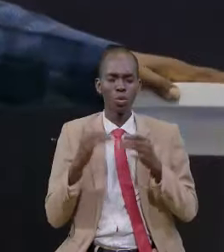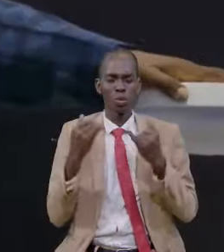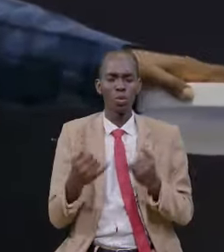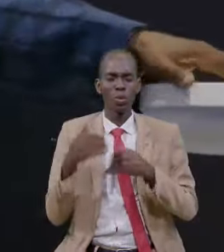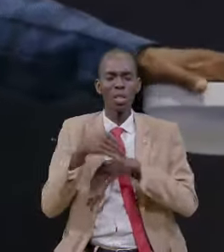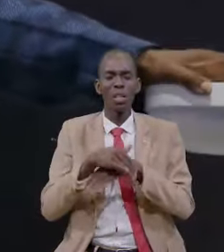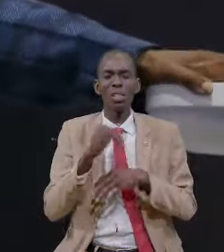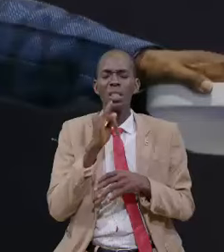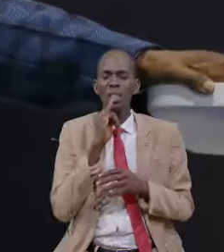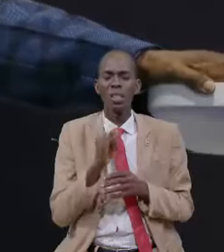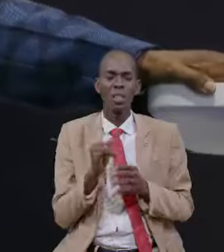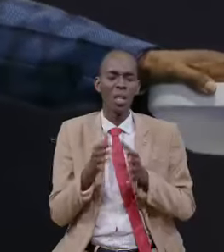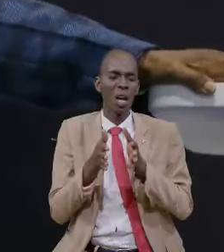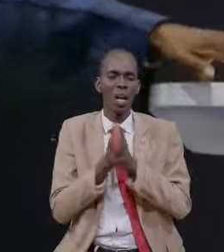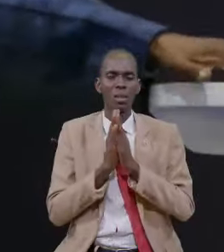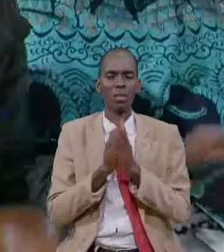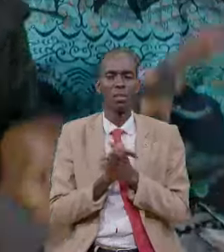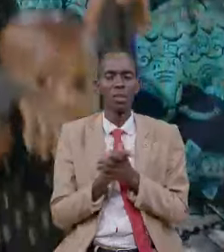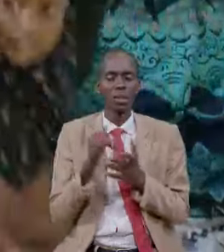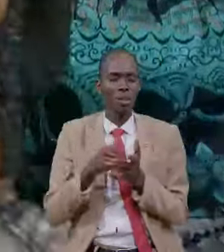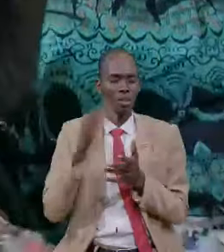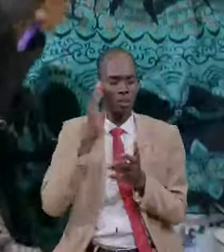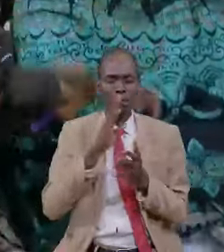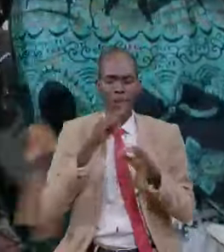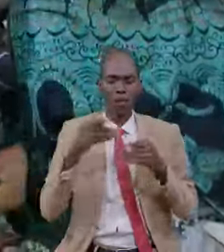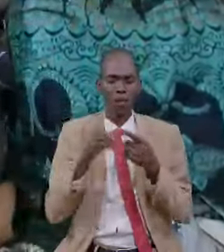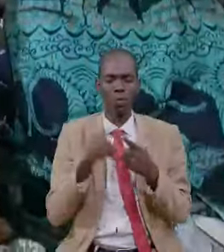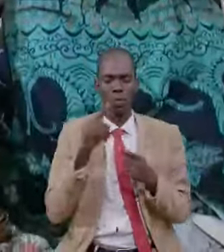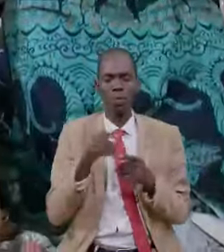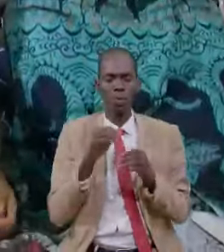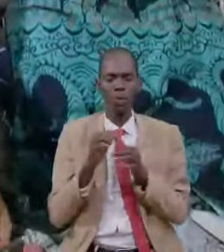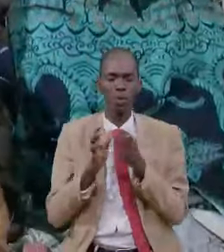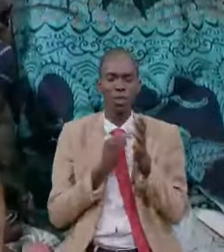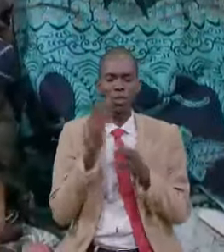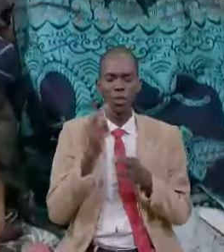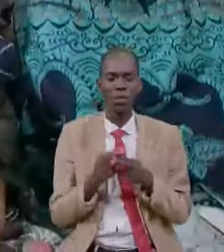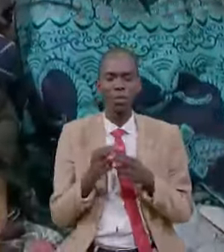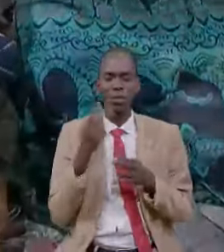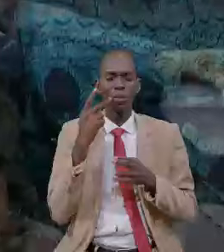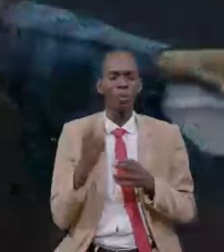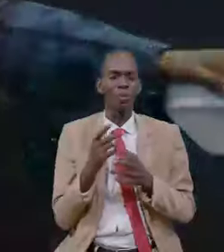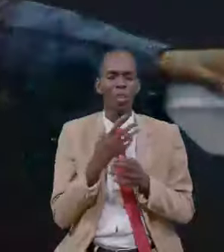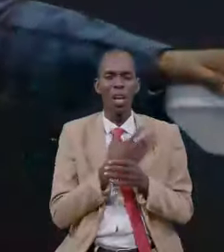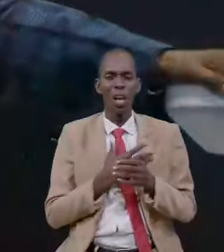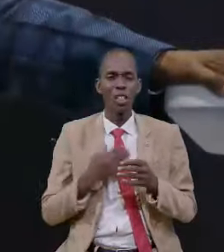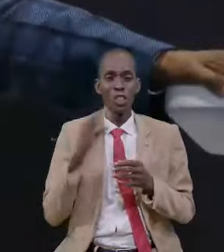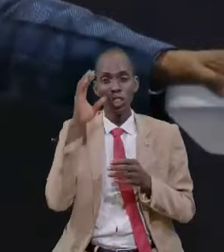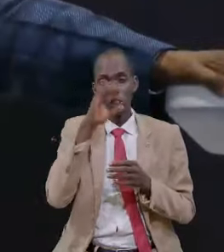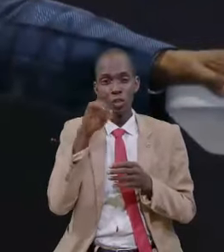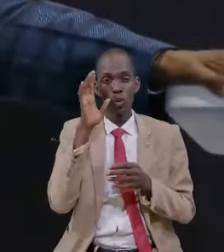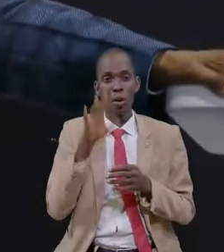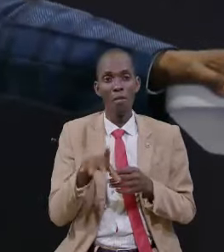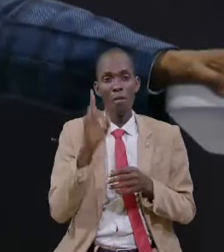is ask. It will be given. It's seek. and you will find.